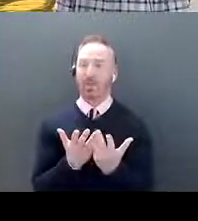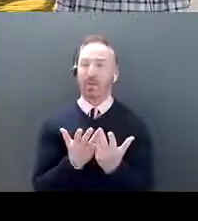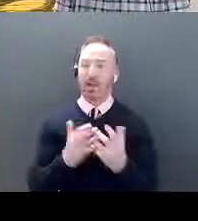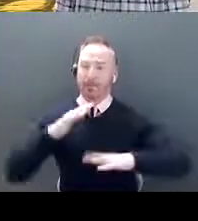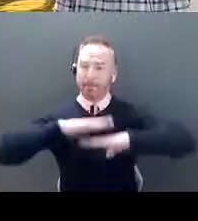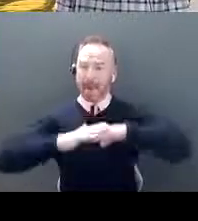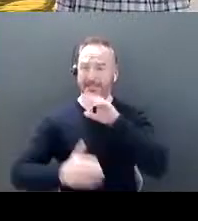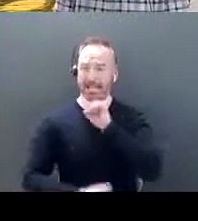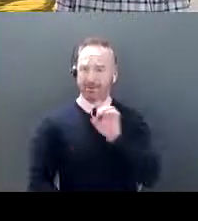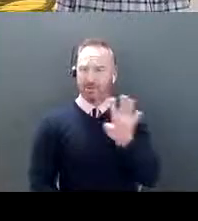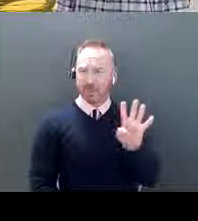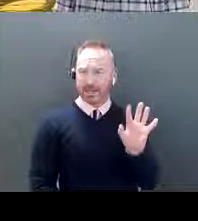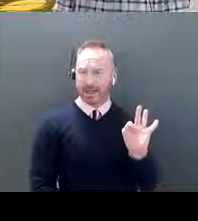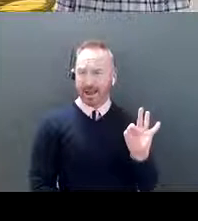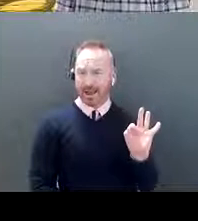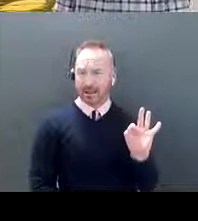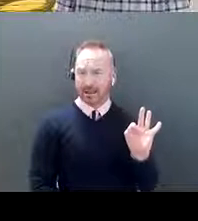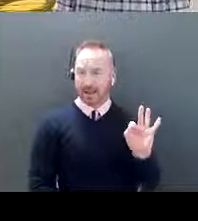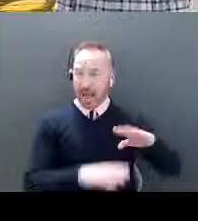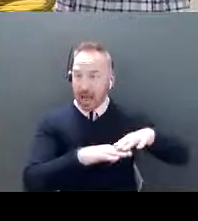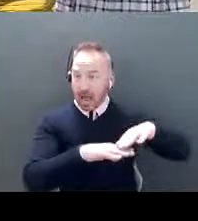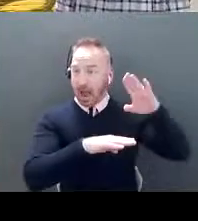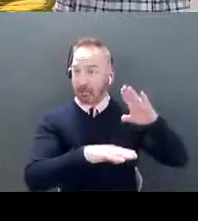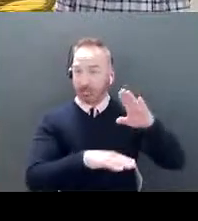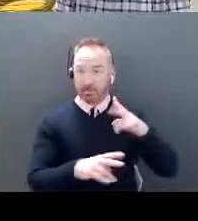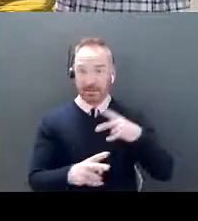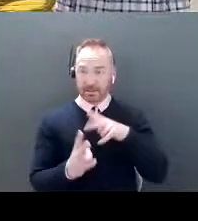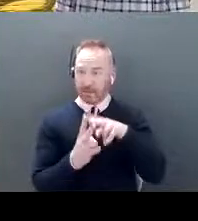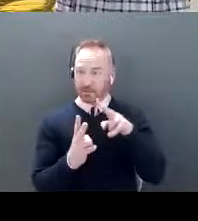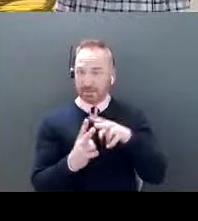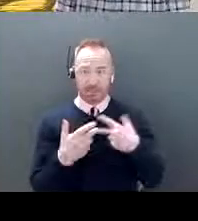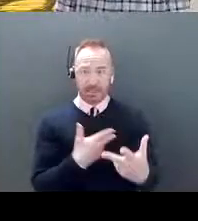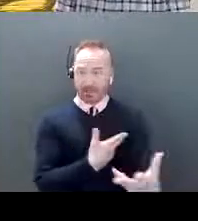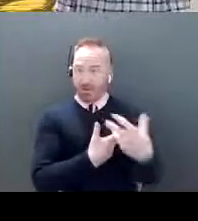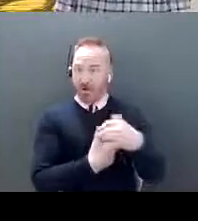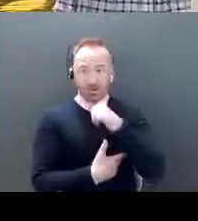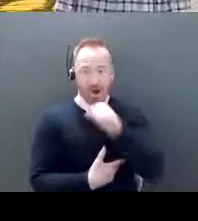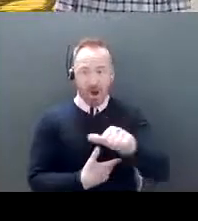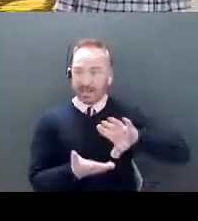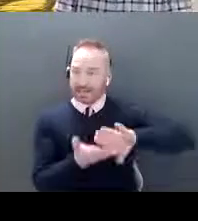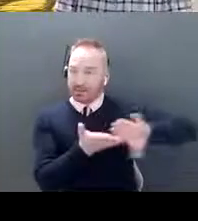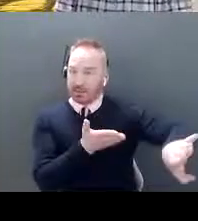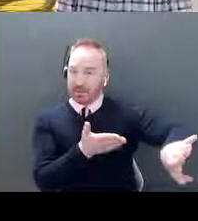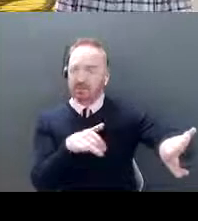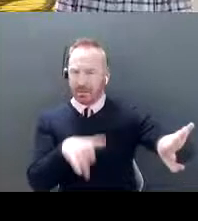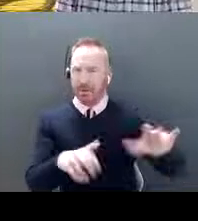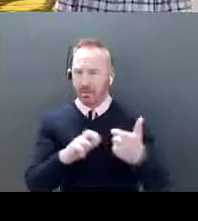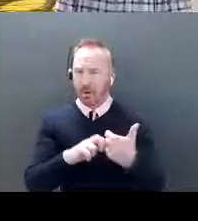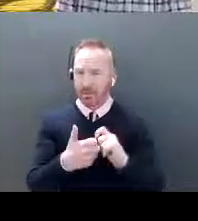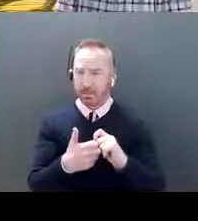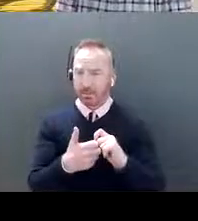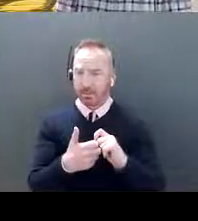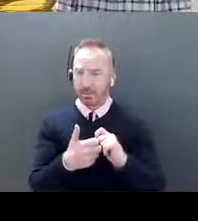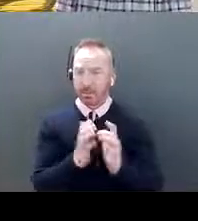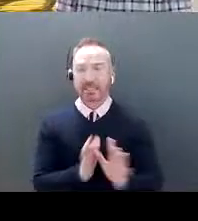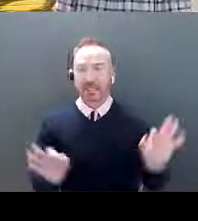was they didn't look at older couples. So that's right there a problem that has to be